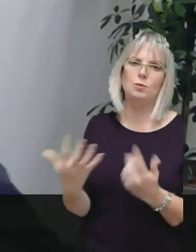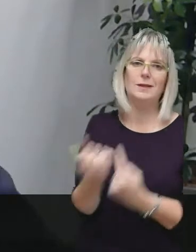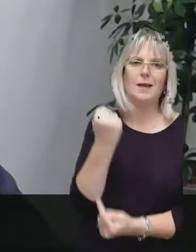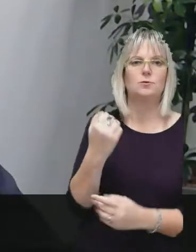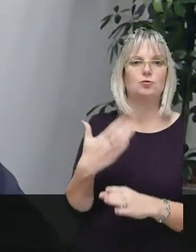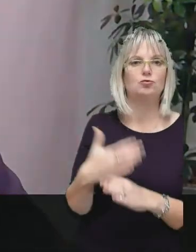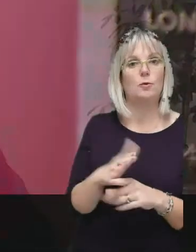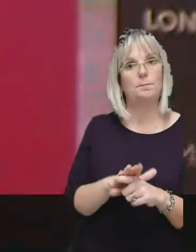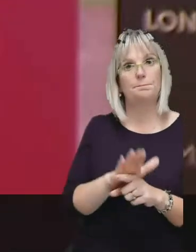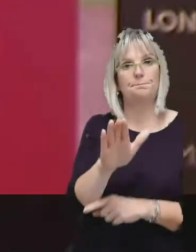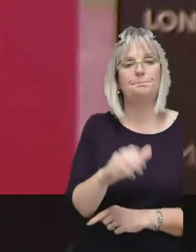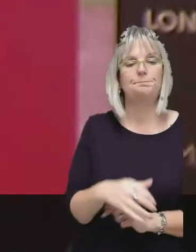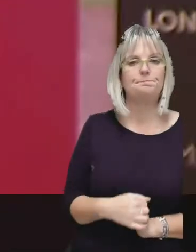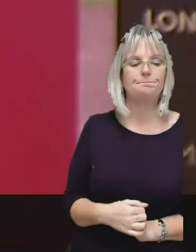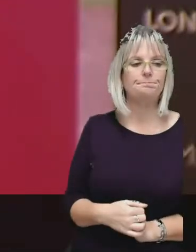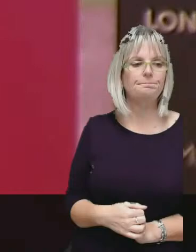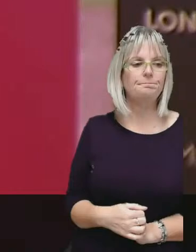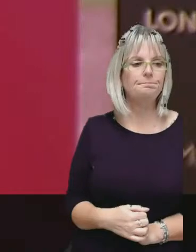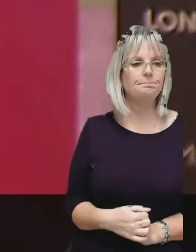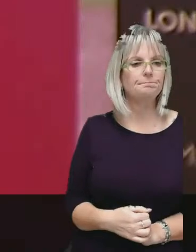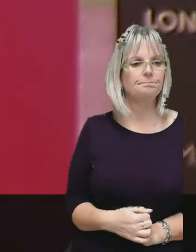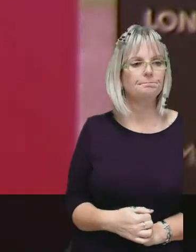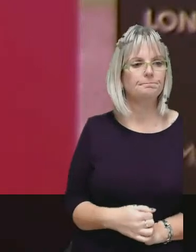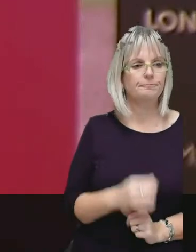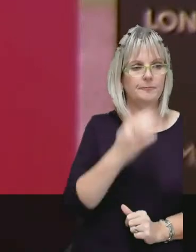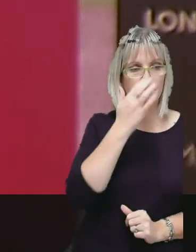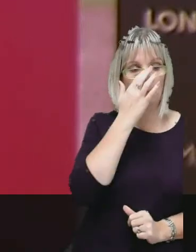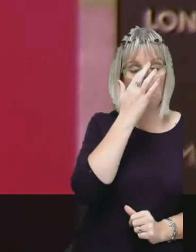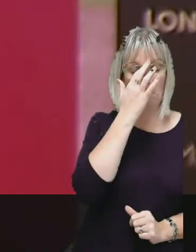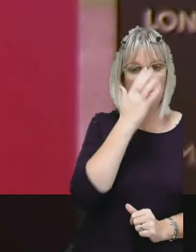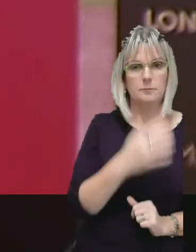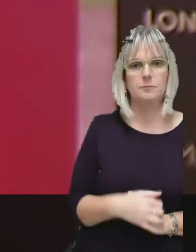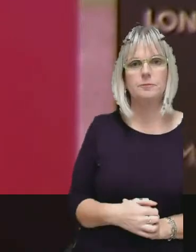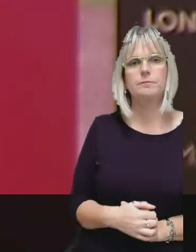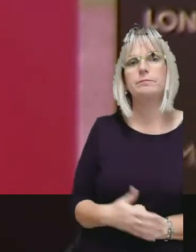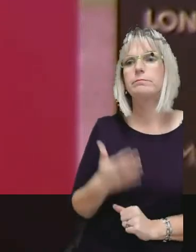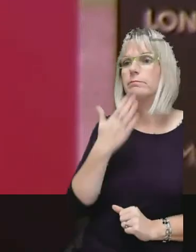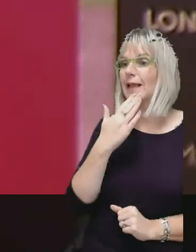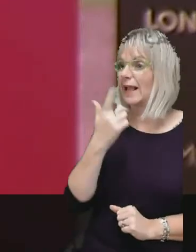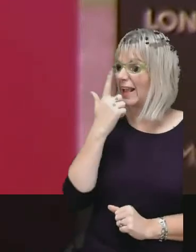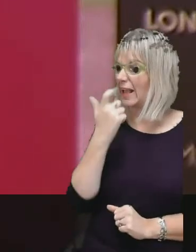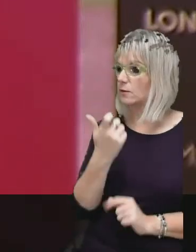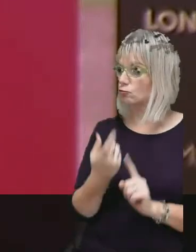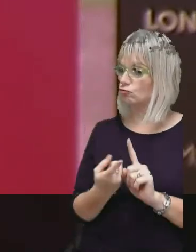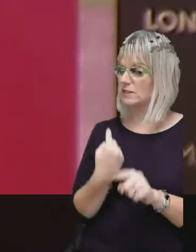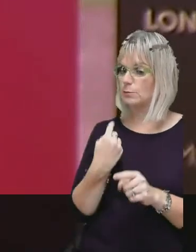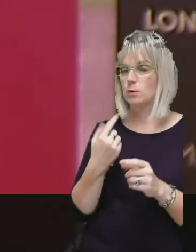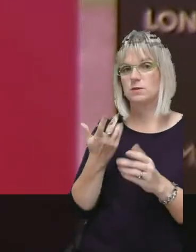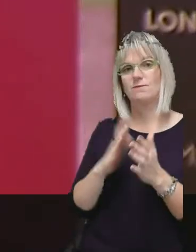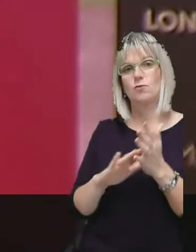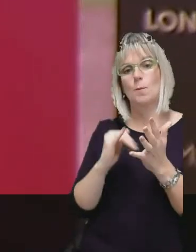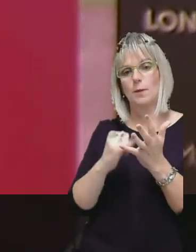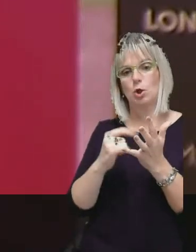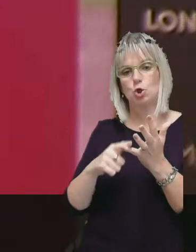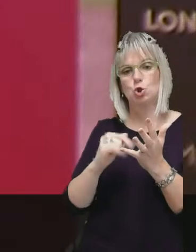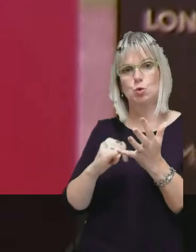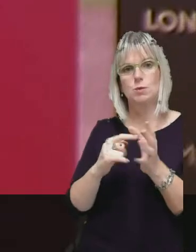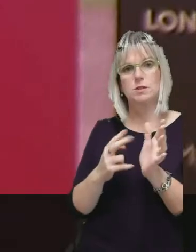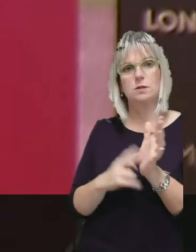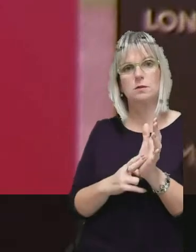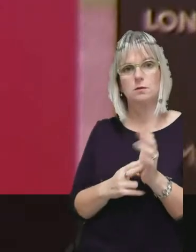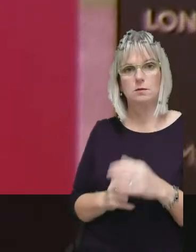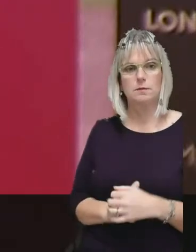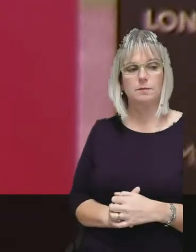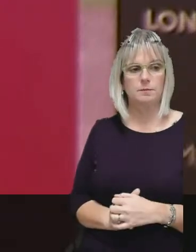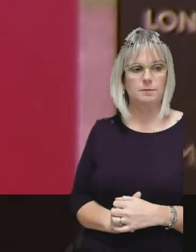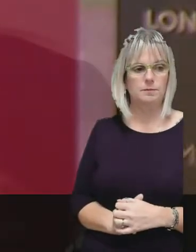Mayor. Can we have a response from Assembly Member Susan Hall, please? Thank you. Hello,